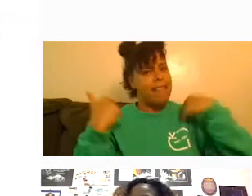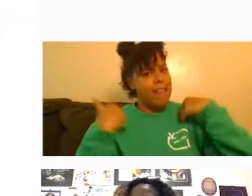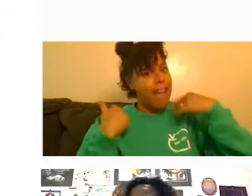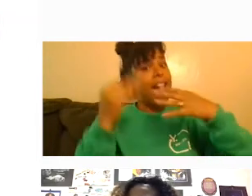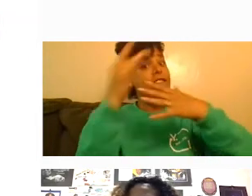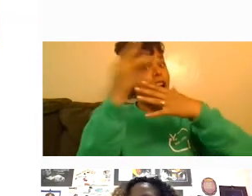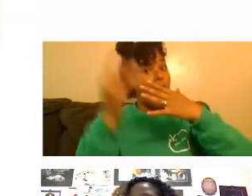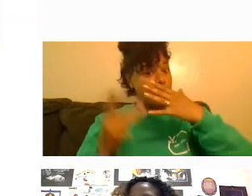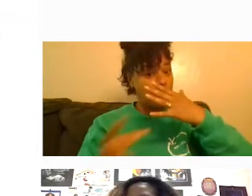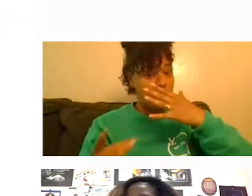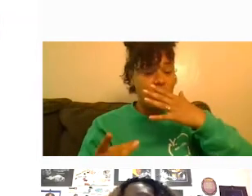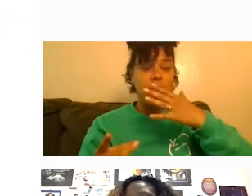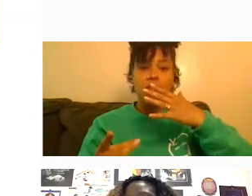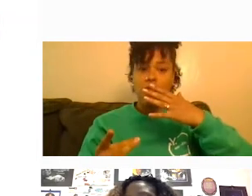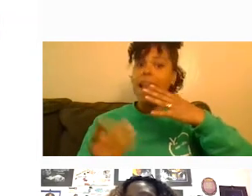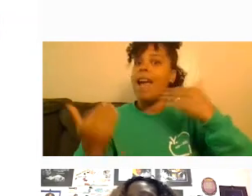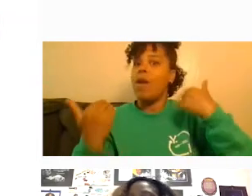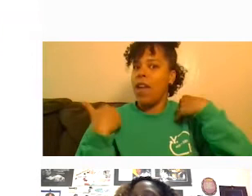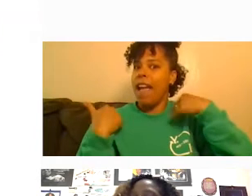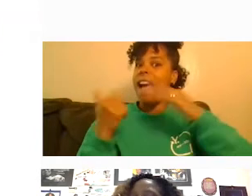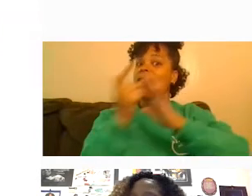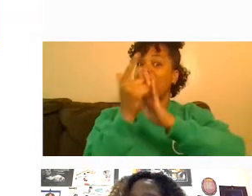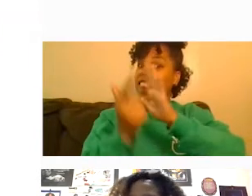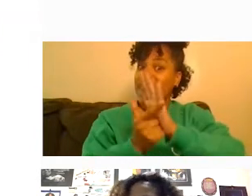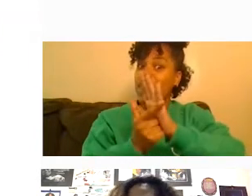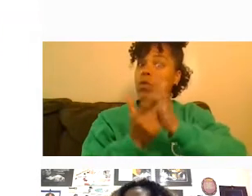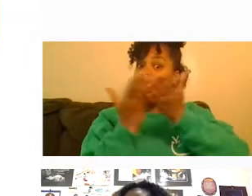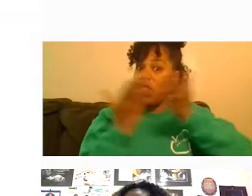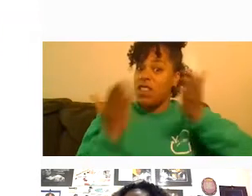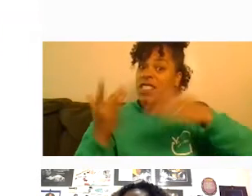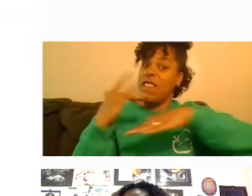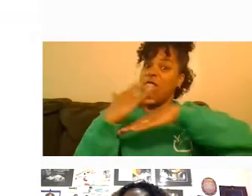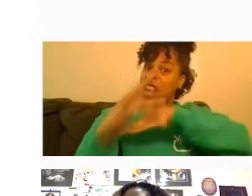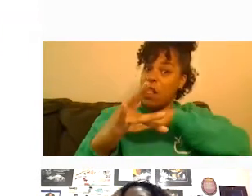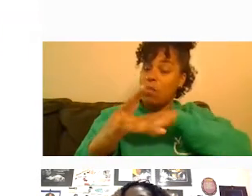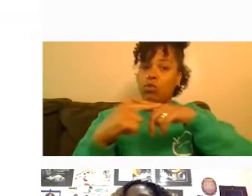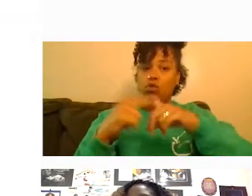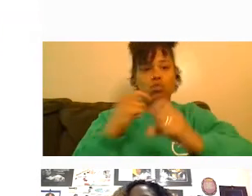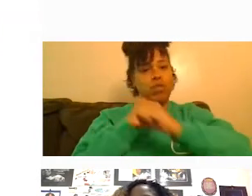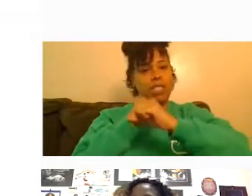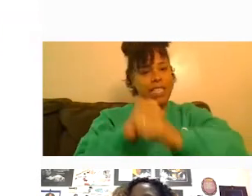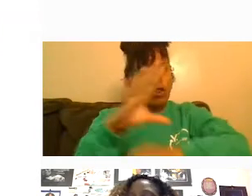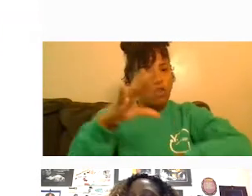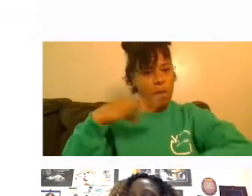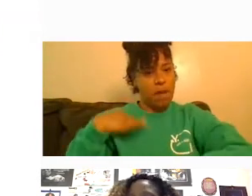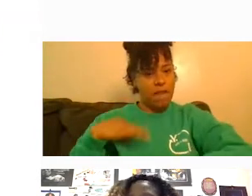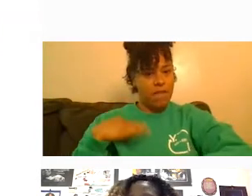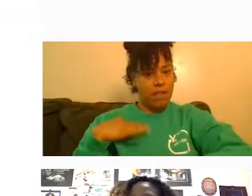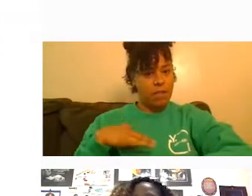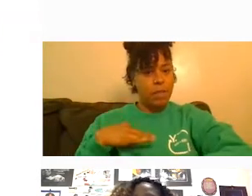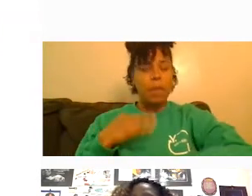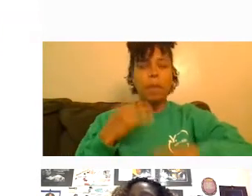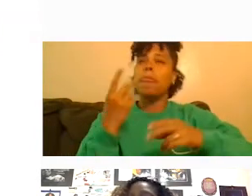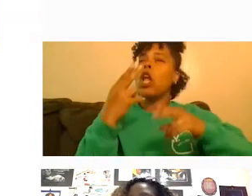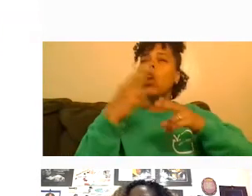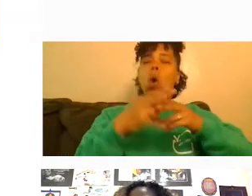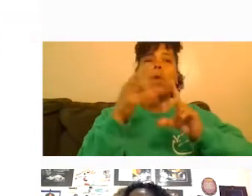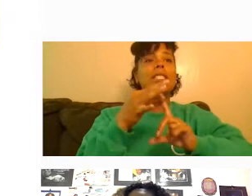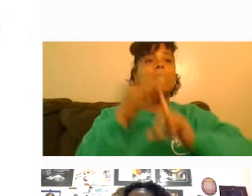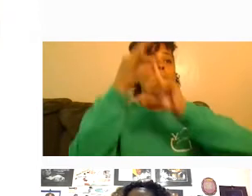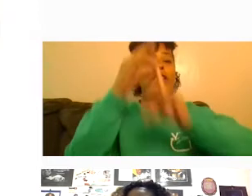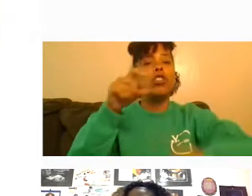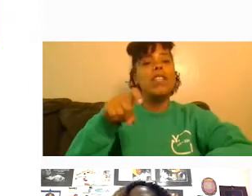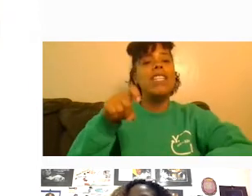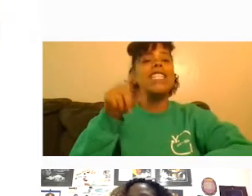legal vehicles available to you to protect your benefits. There's something called a special needs trust. So what I'm about to share